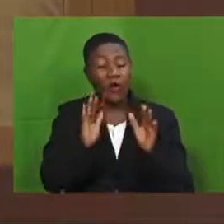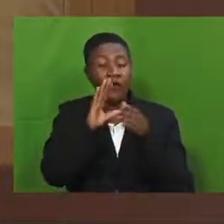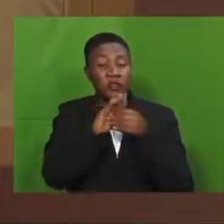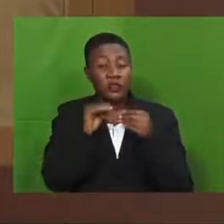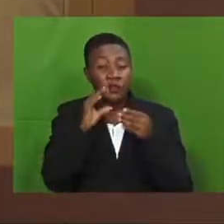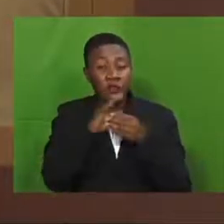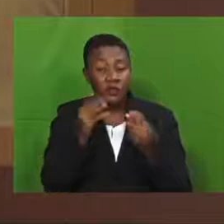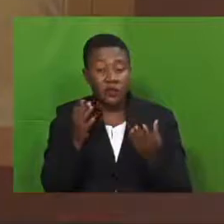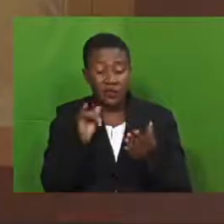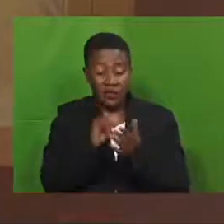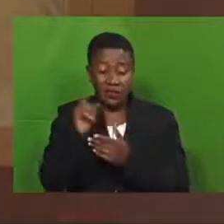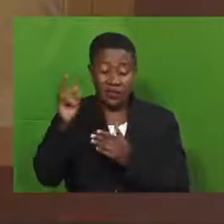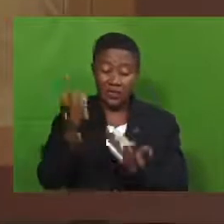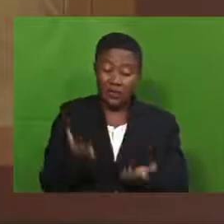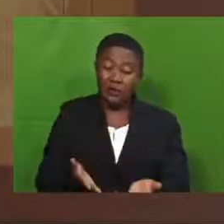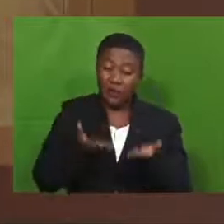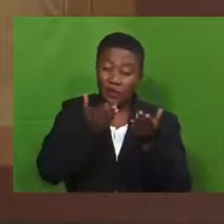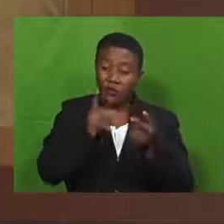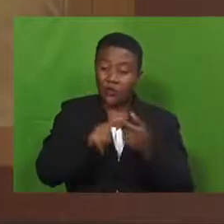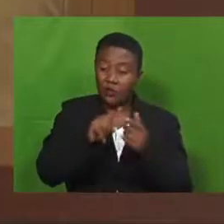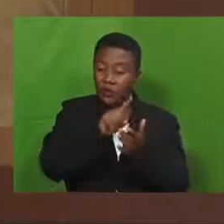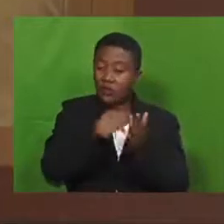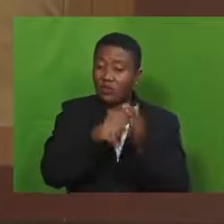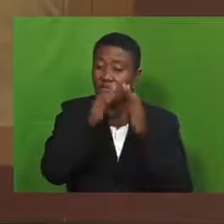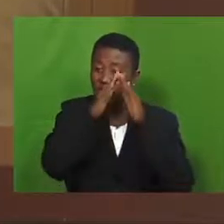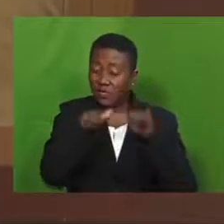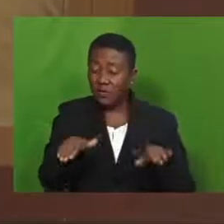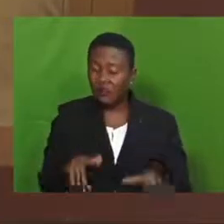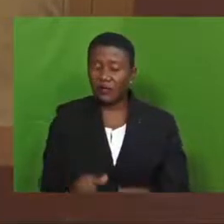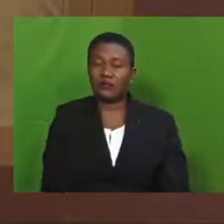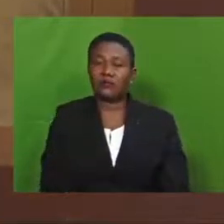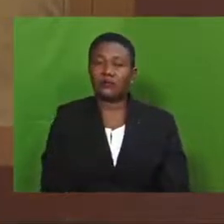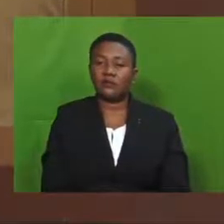that he's presented to this House,